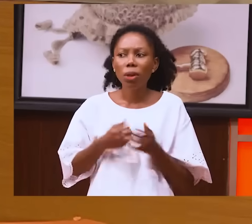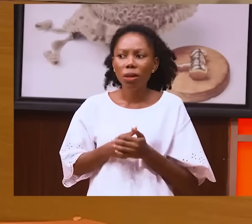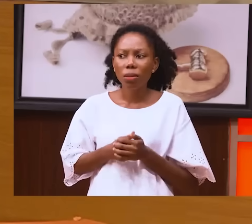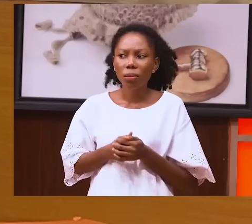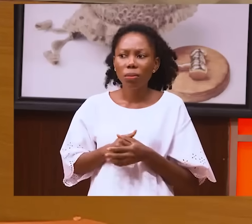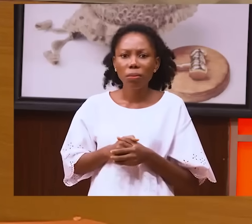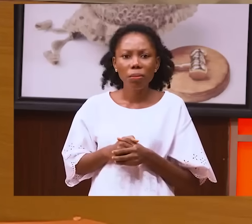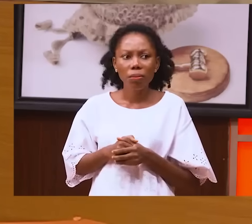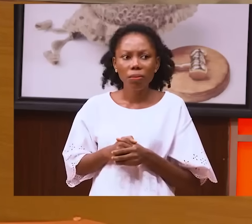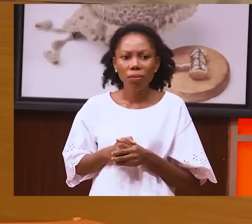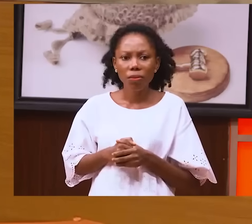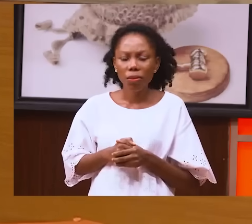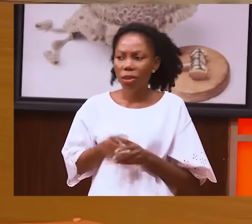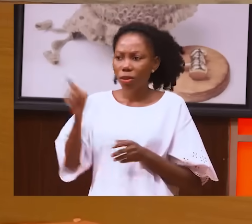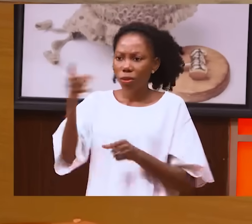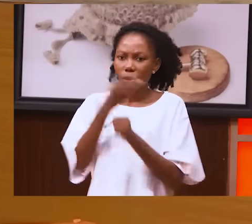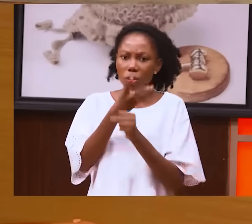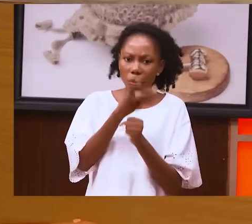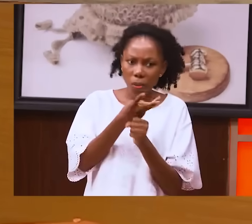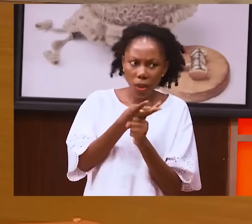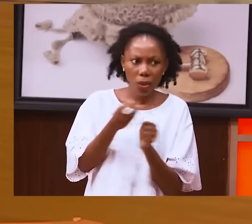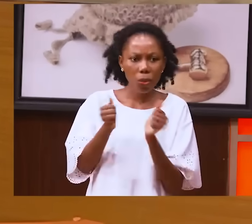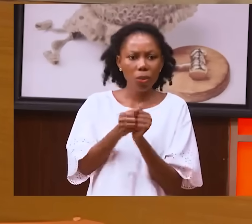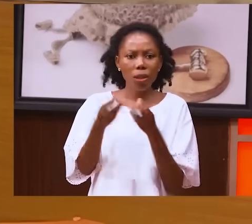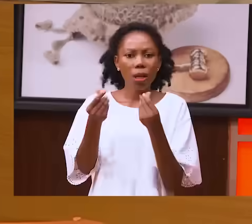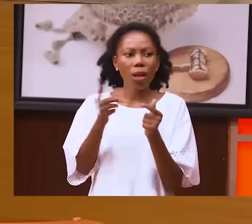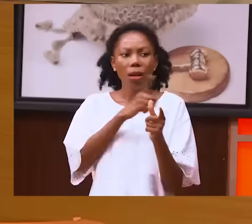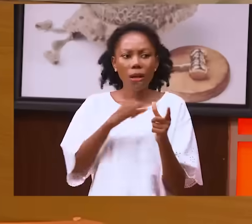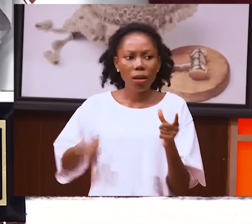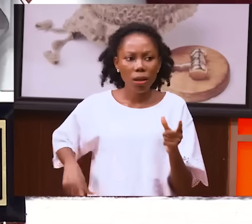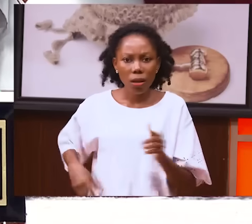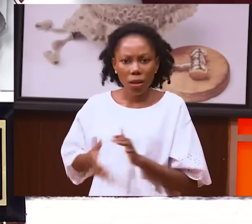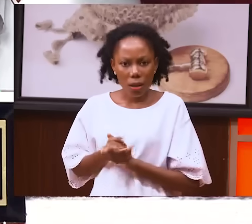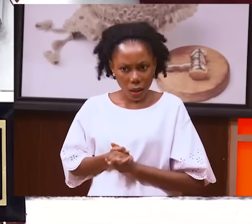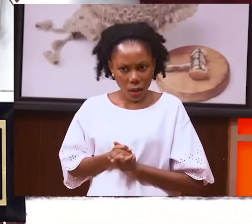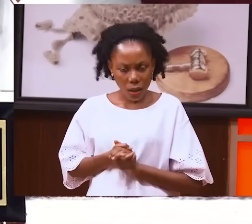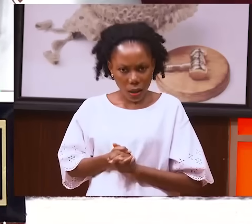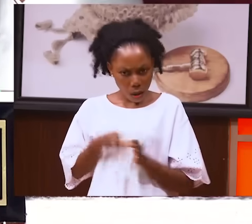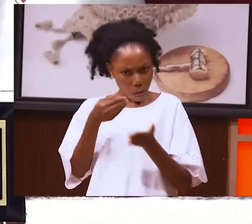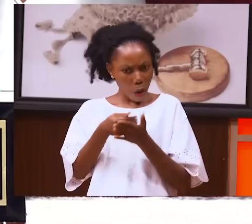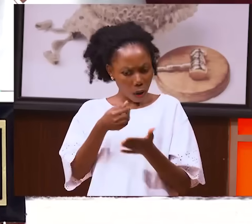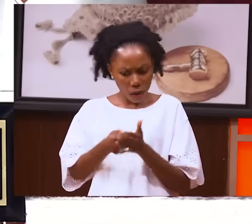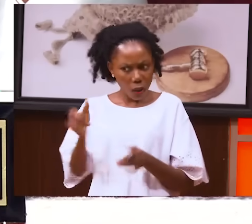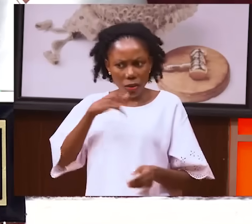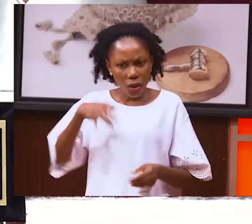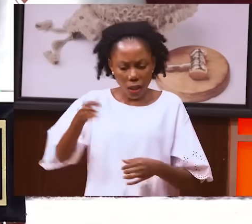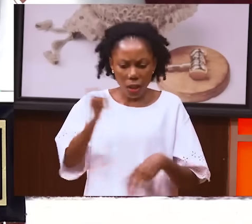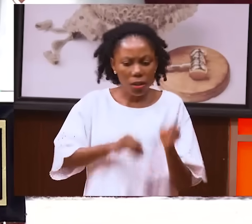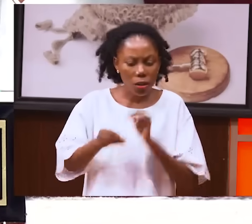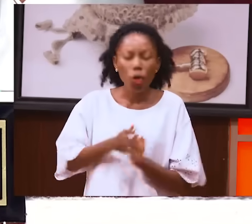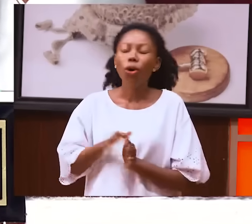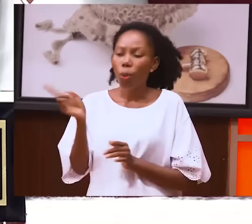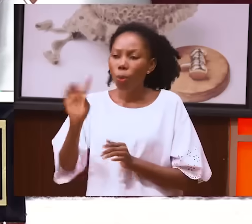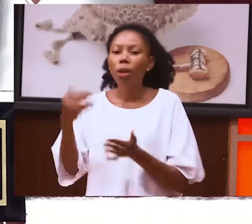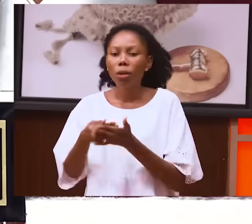out. Now I say he should give me from now till February so I can gather enough money to The money you have not gathered in over 1 year. Okay, where is the money